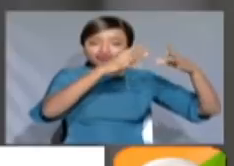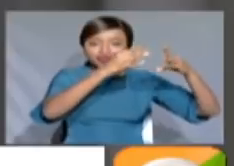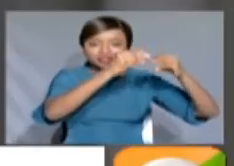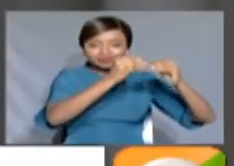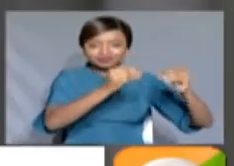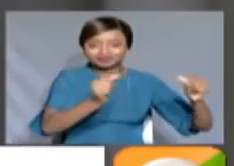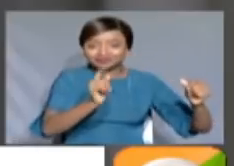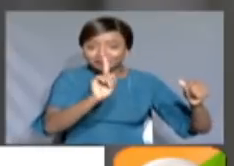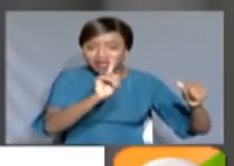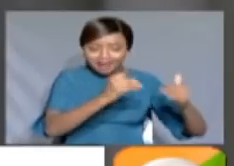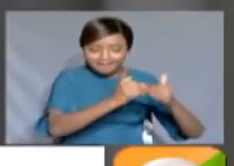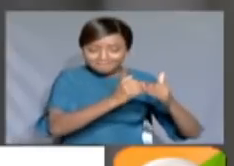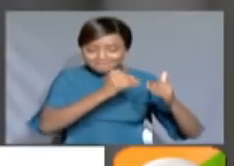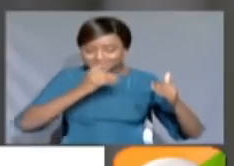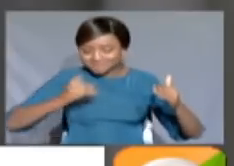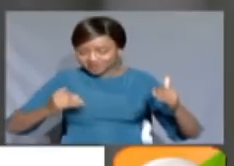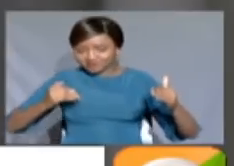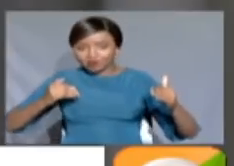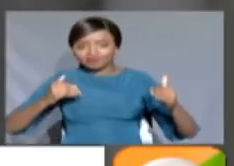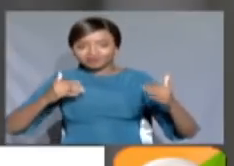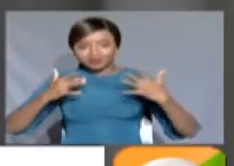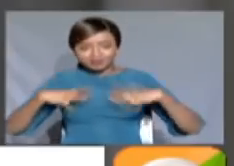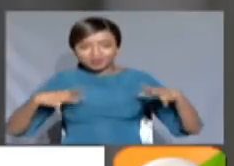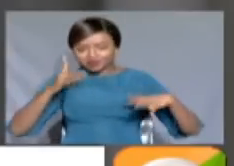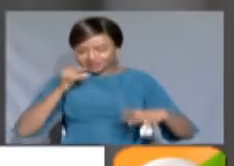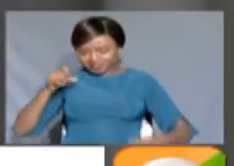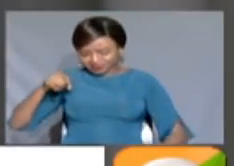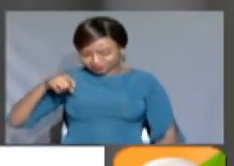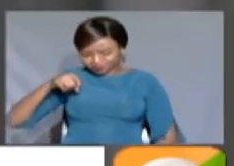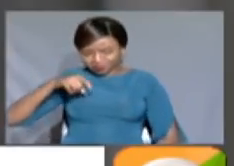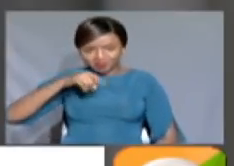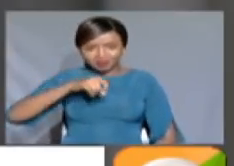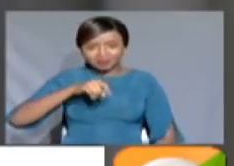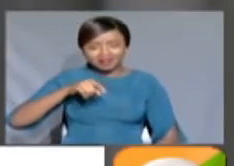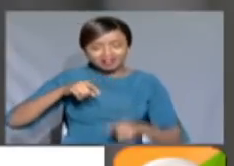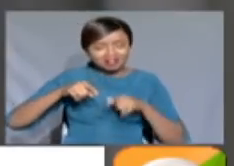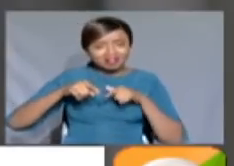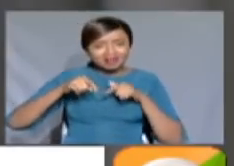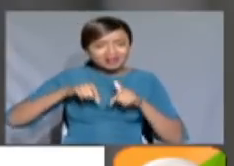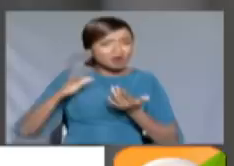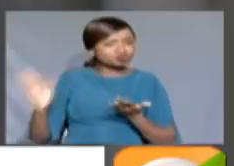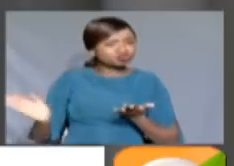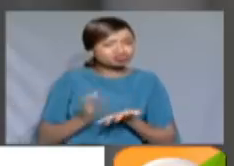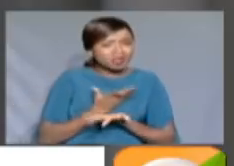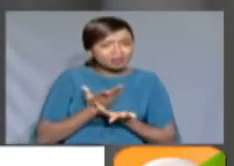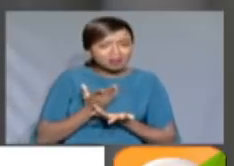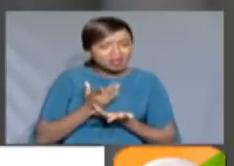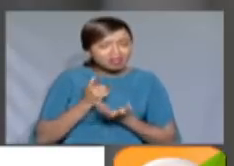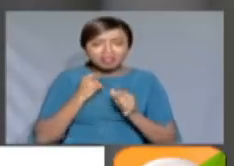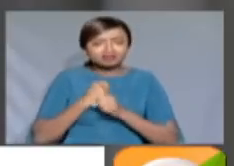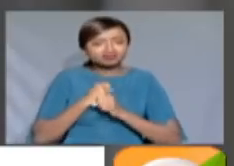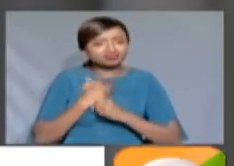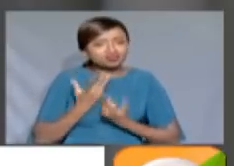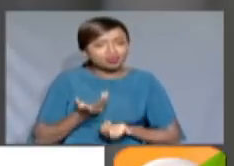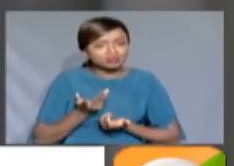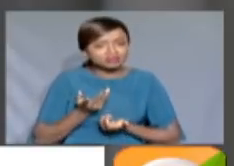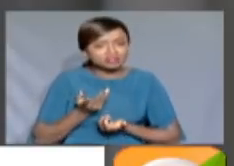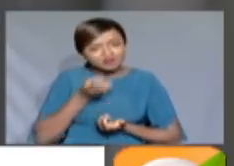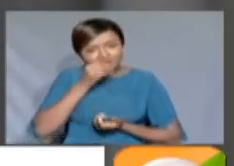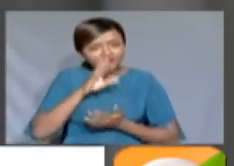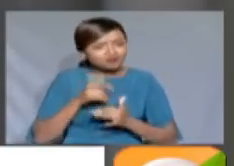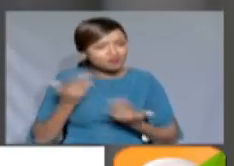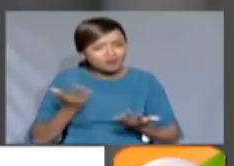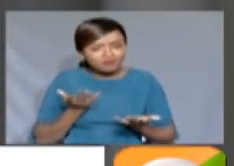the crops that have been swept away. What happens to people like those ones? How do they pick up from where the floods left